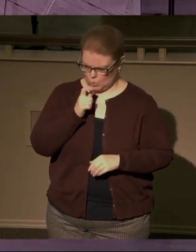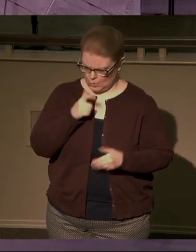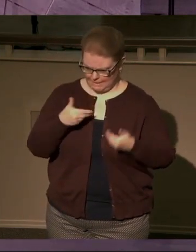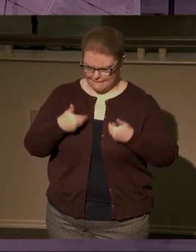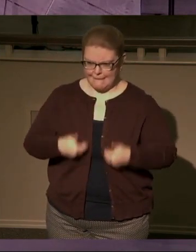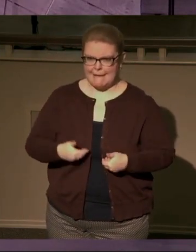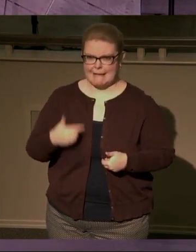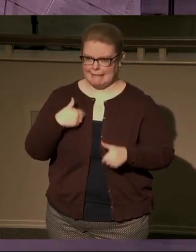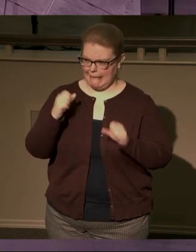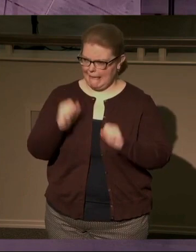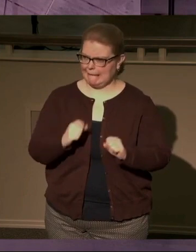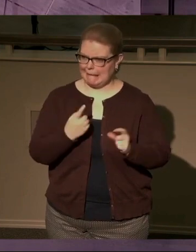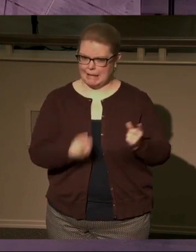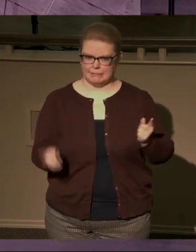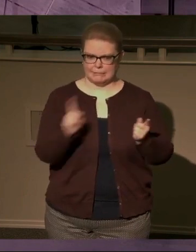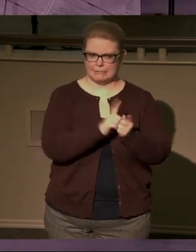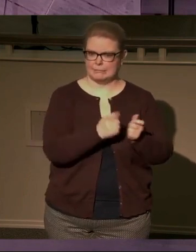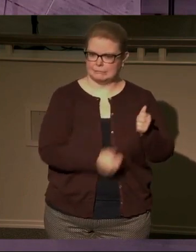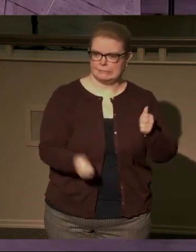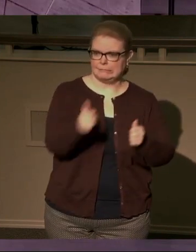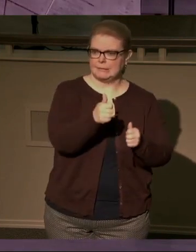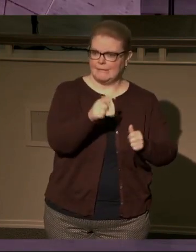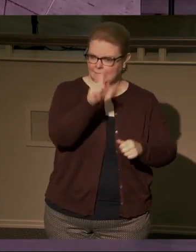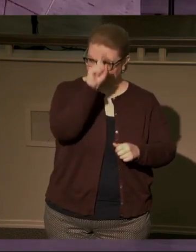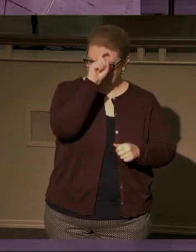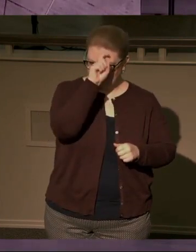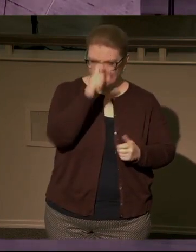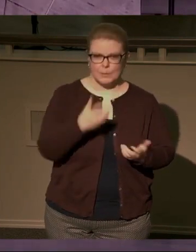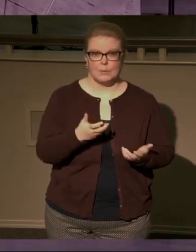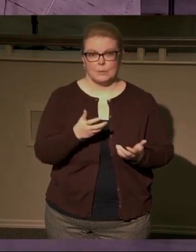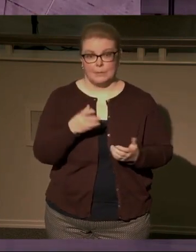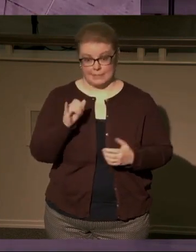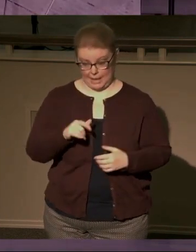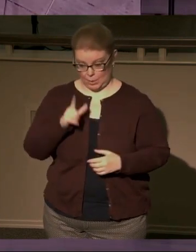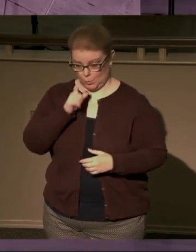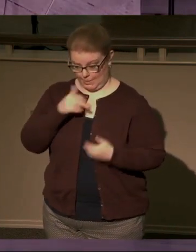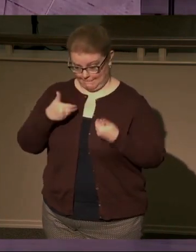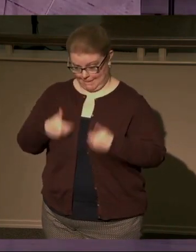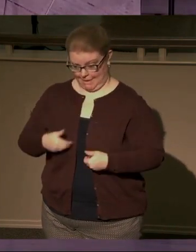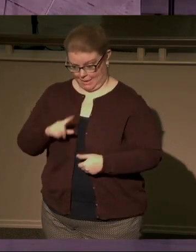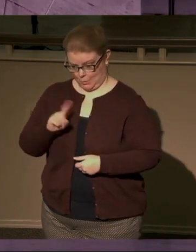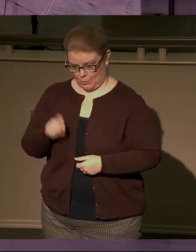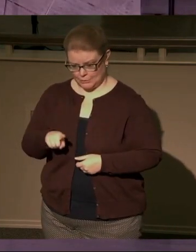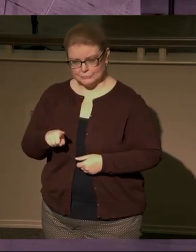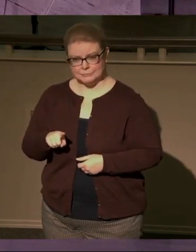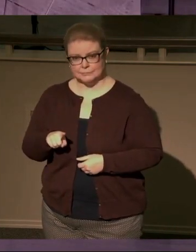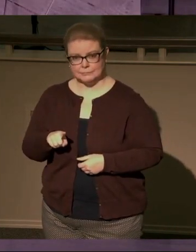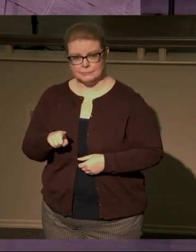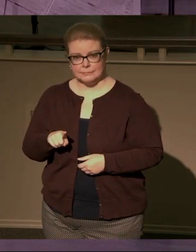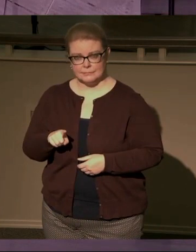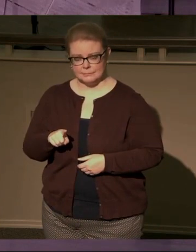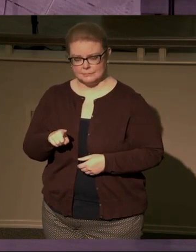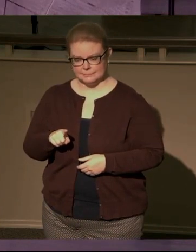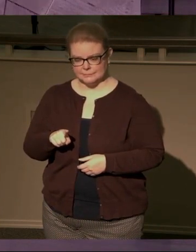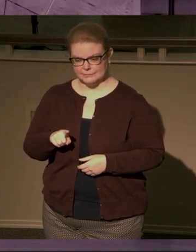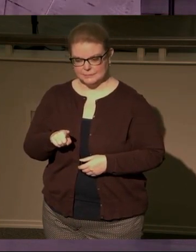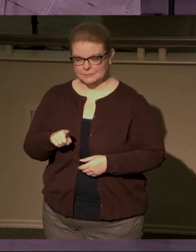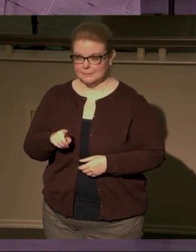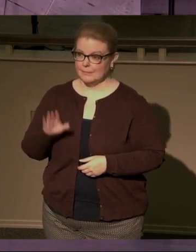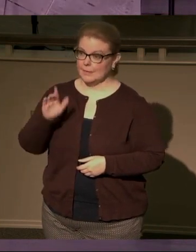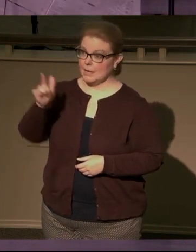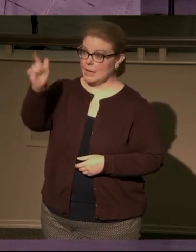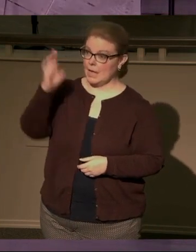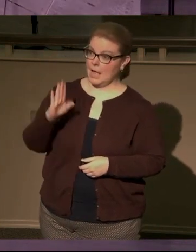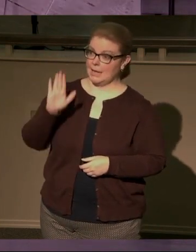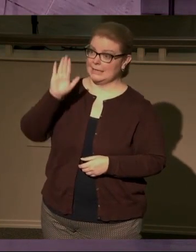I should go to Pharaoh? And that who am I question, the verbal sound of God's name,